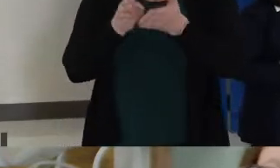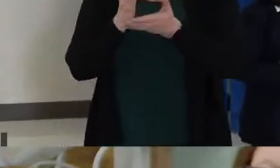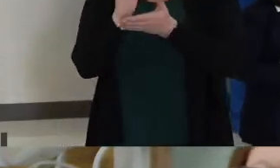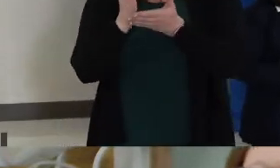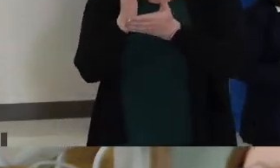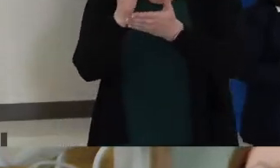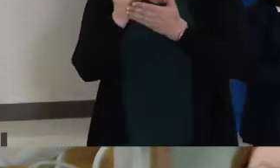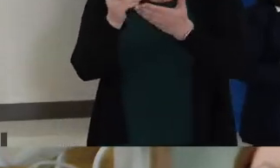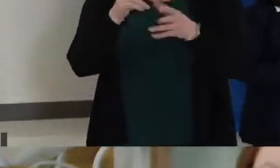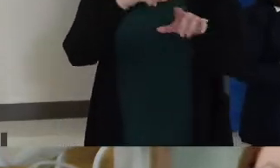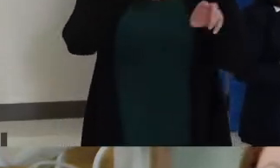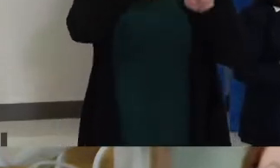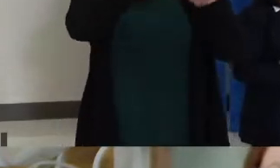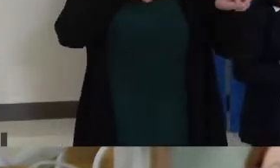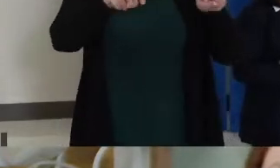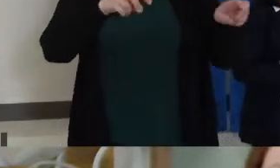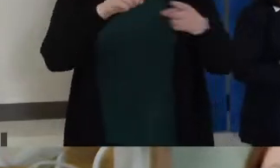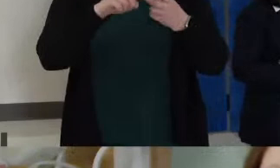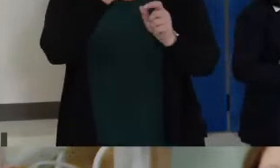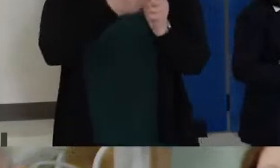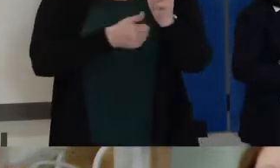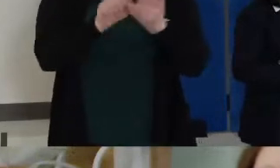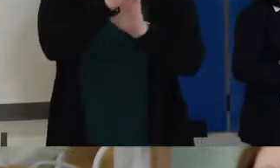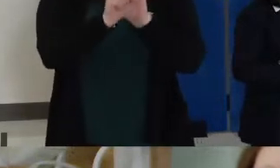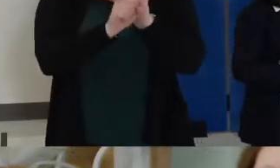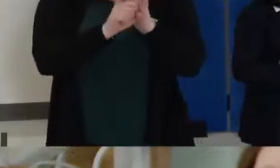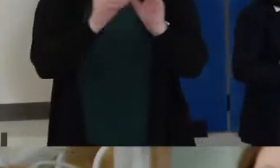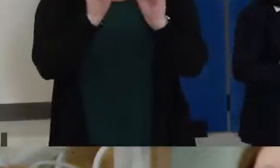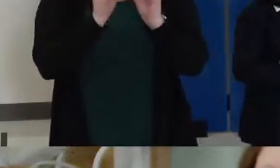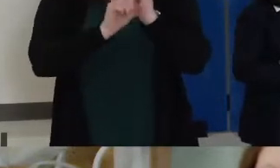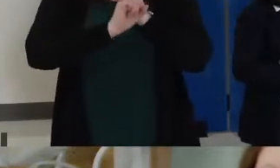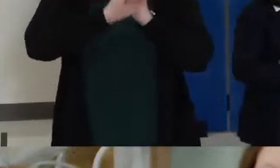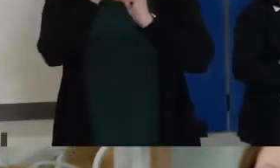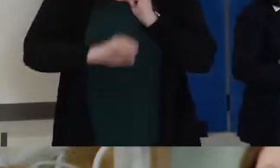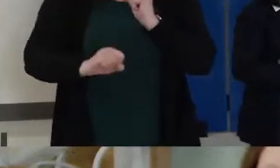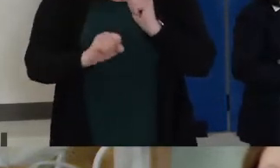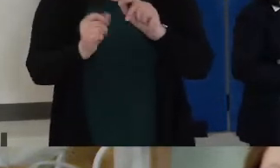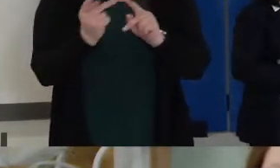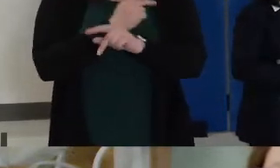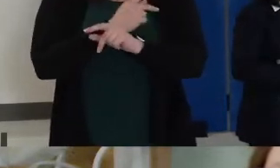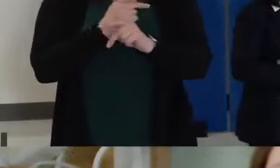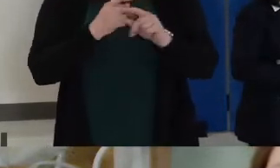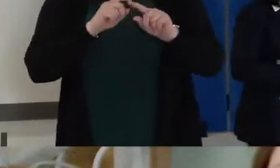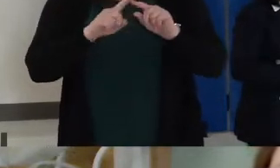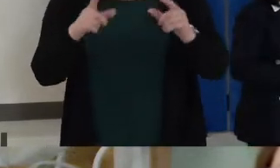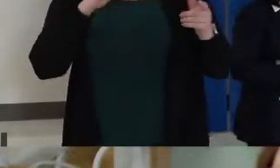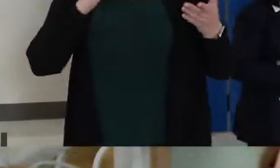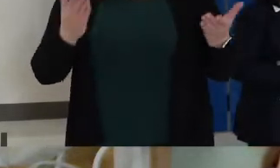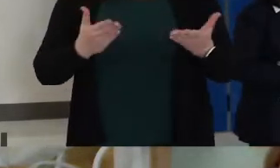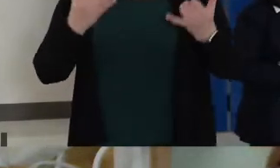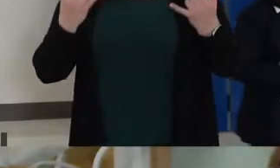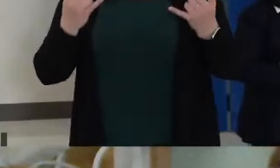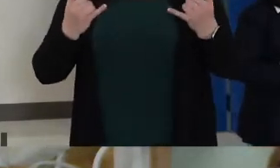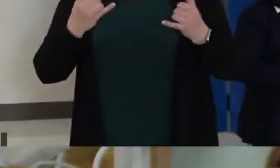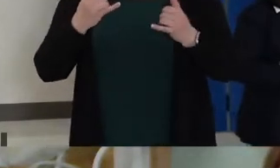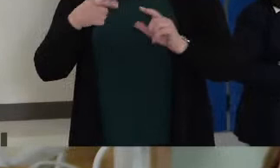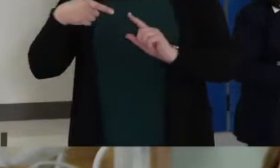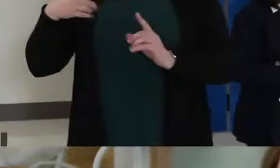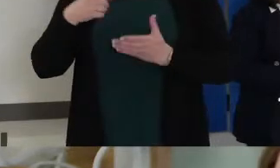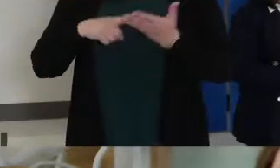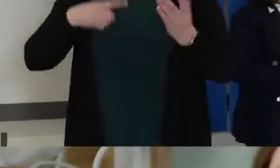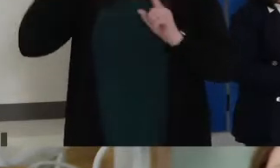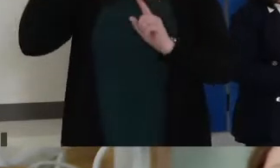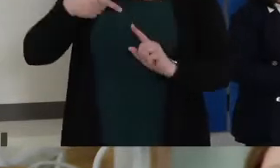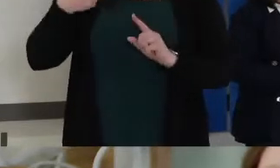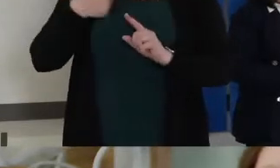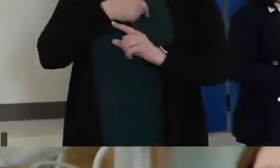outsourced it, further exacerbating the conditions ultimately leading here today. My point is, at a certain point, we